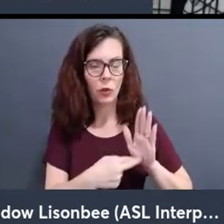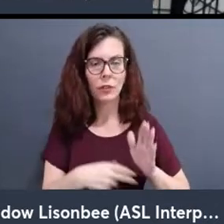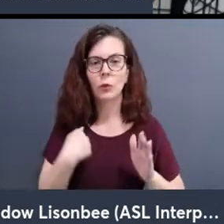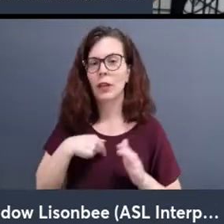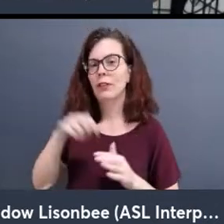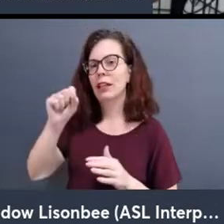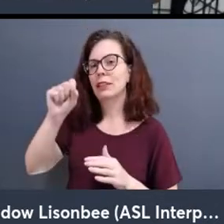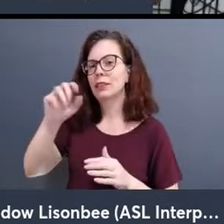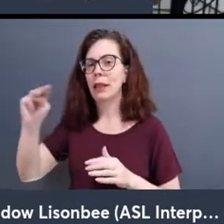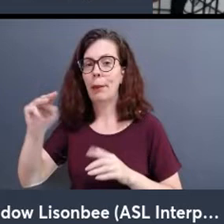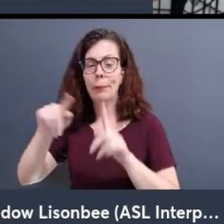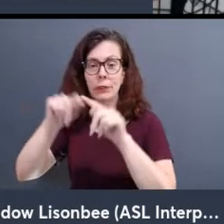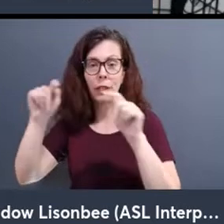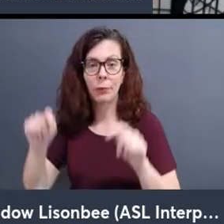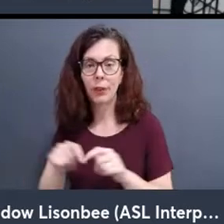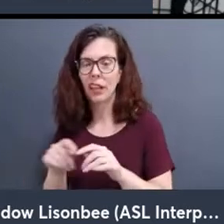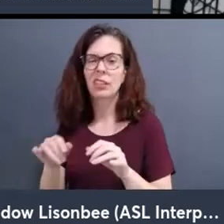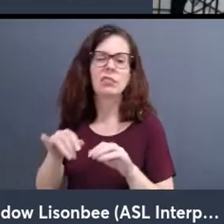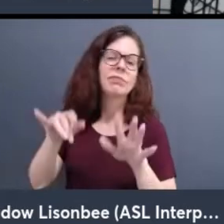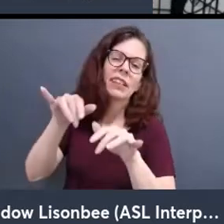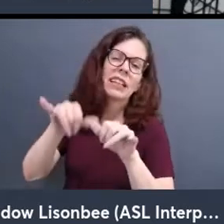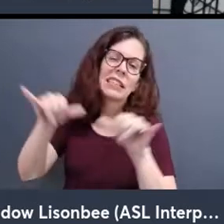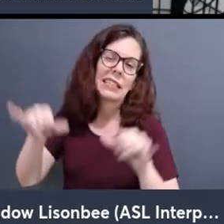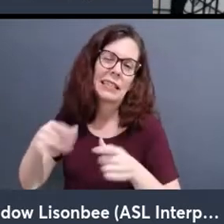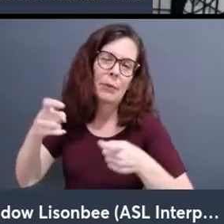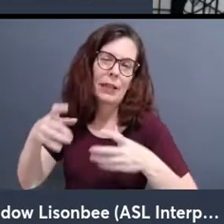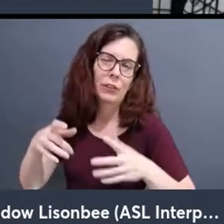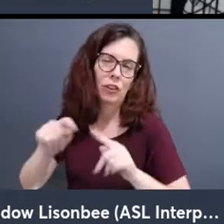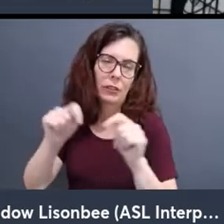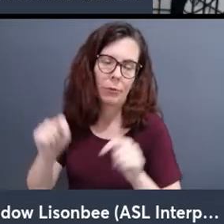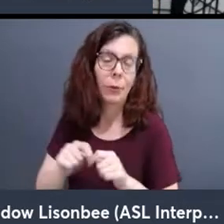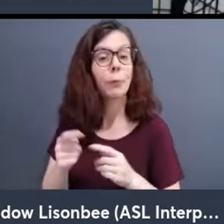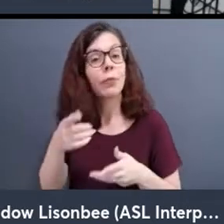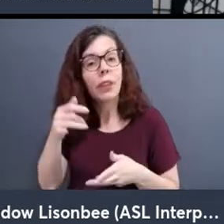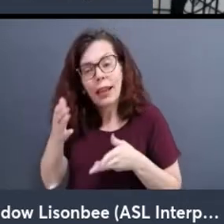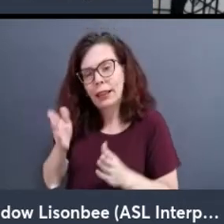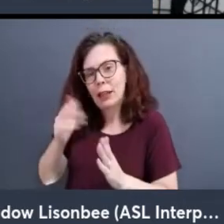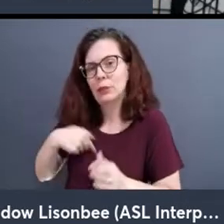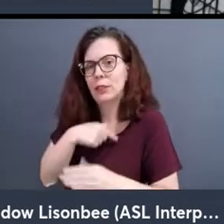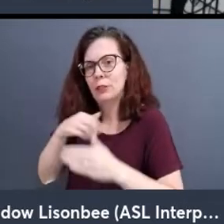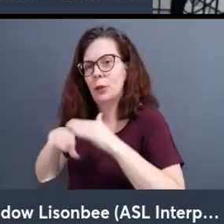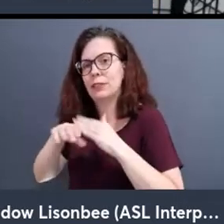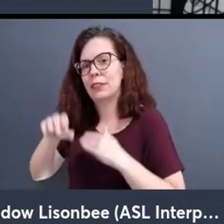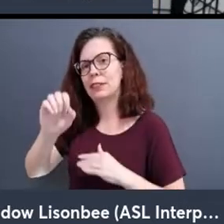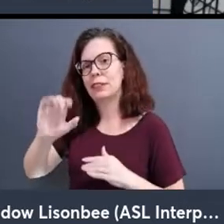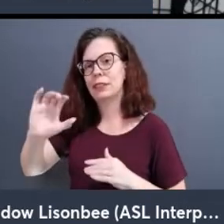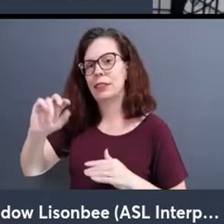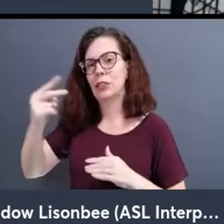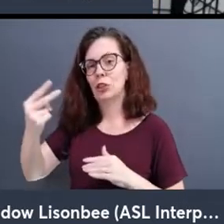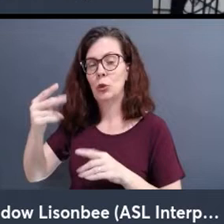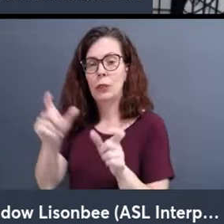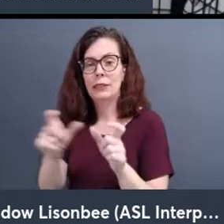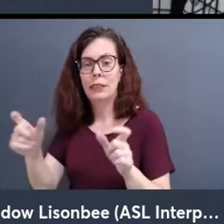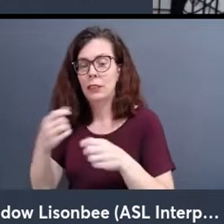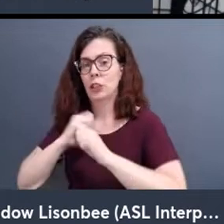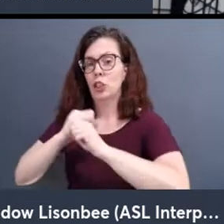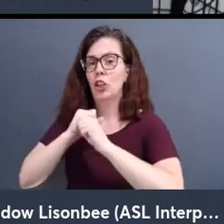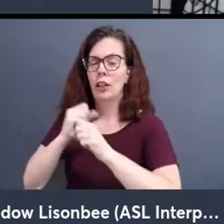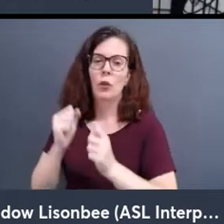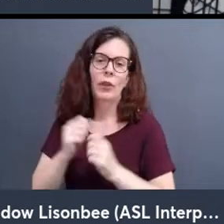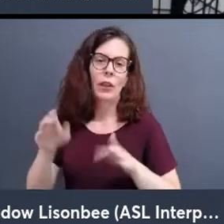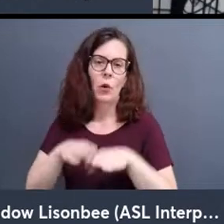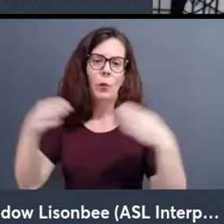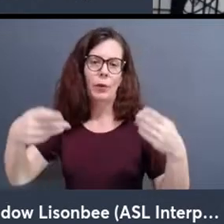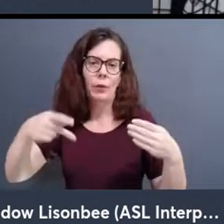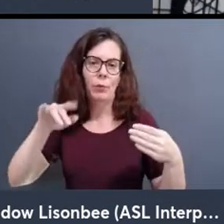SSM template, a system manager template that allows us to access the EC2 instance securely without having to open up port 22, and we